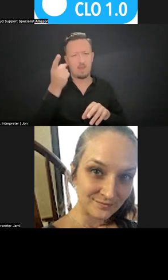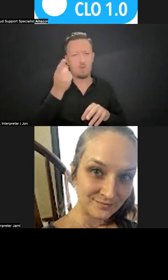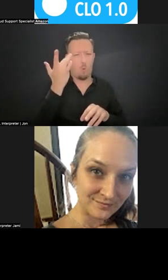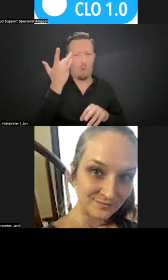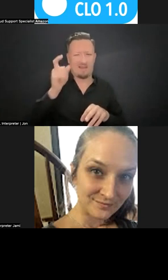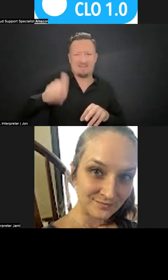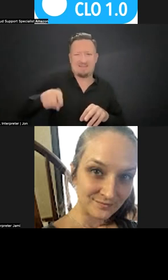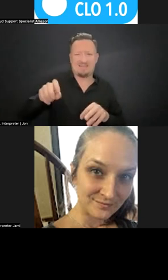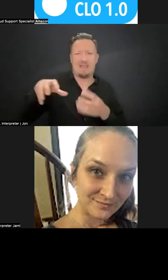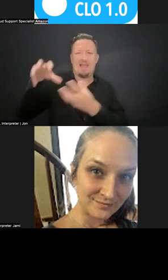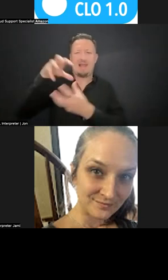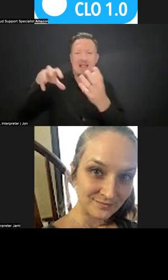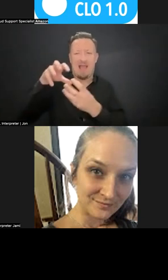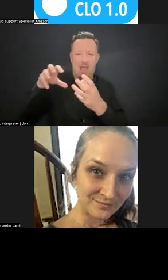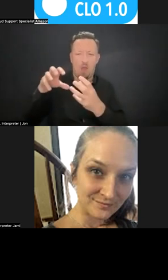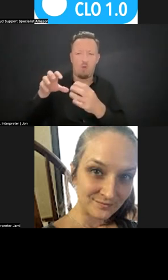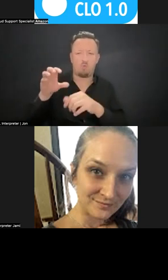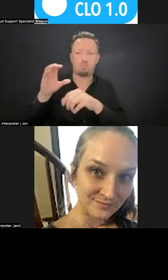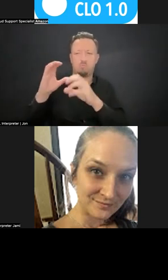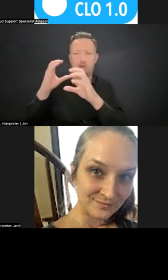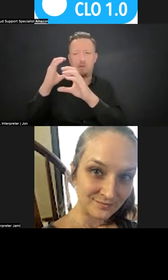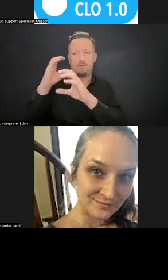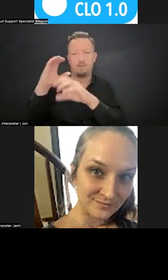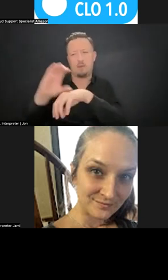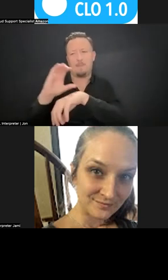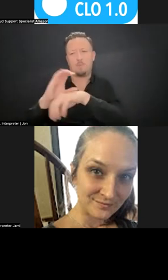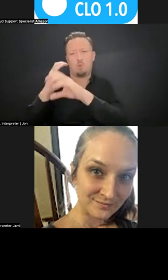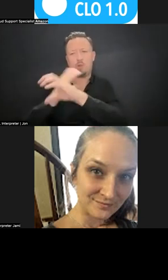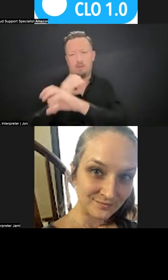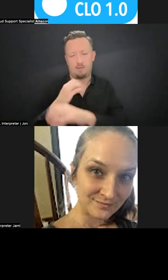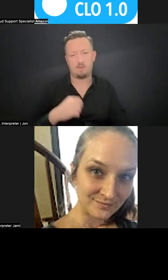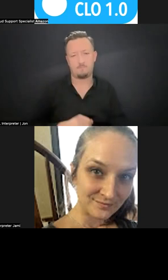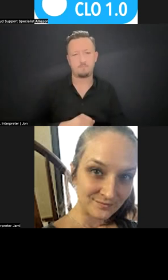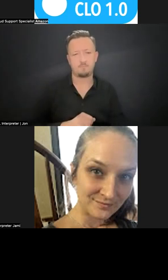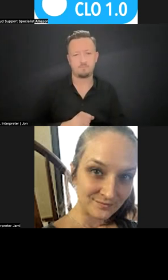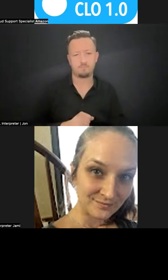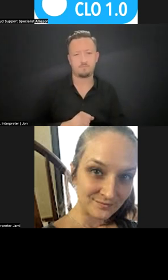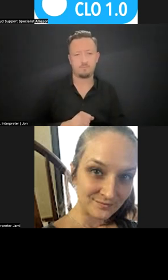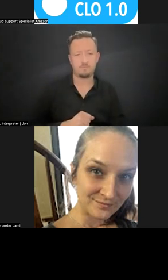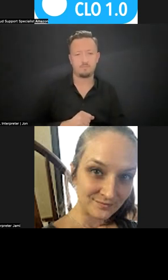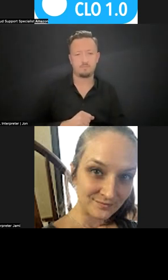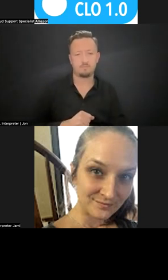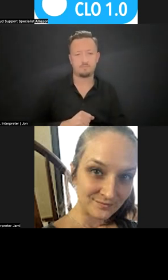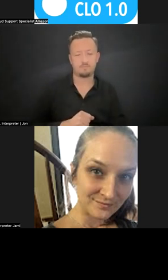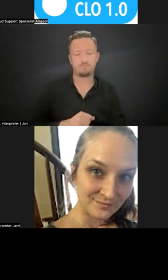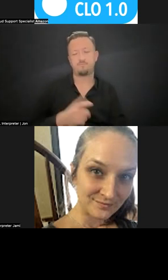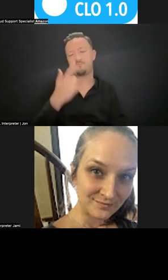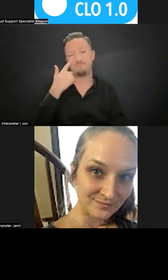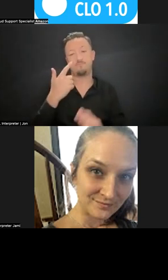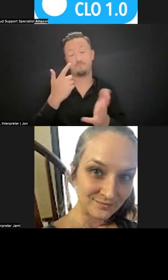So the idea of cloud computing is you can have a